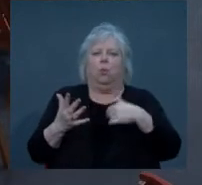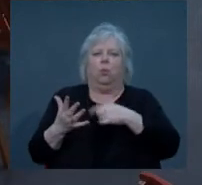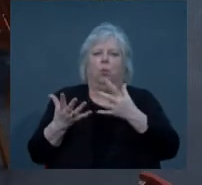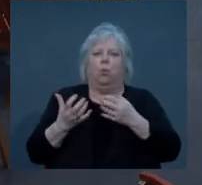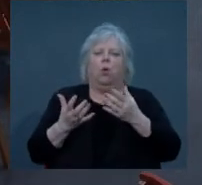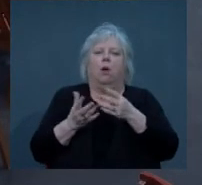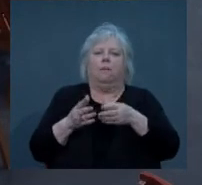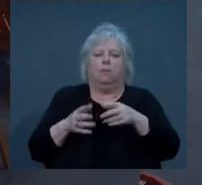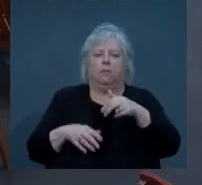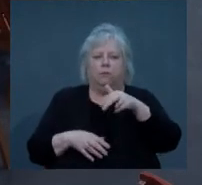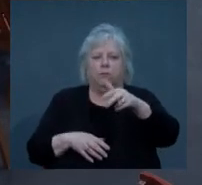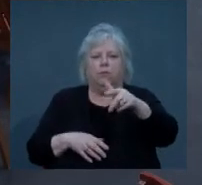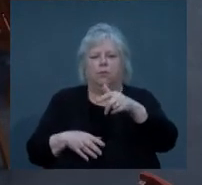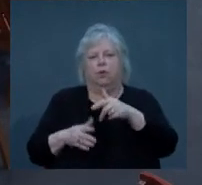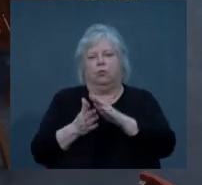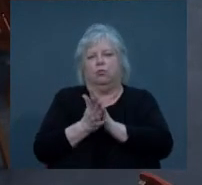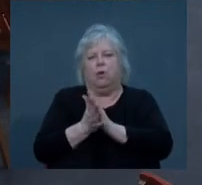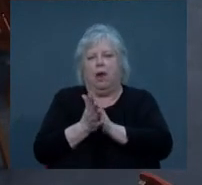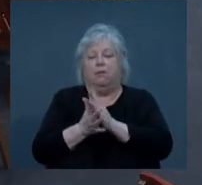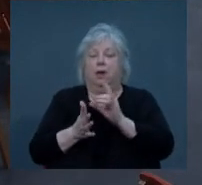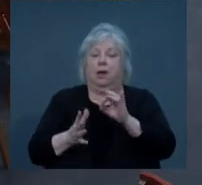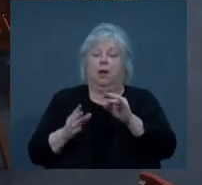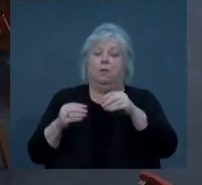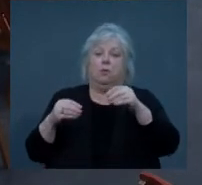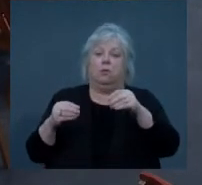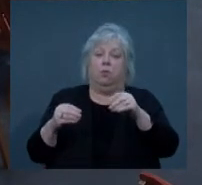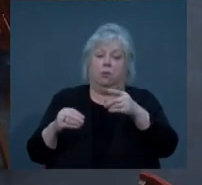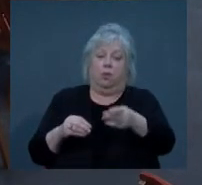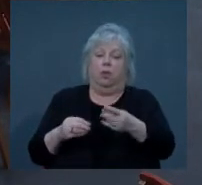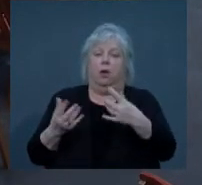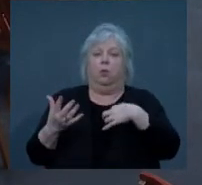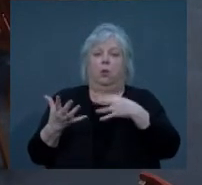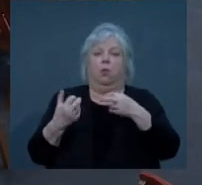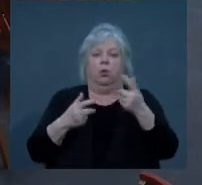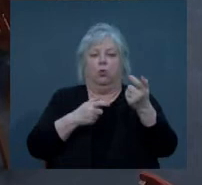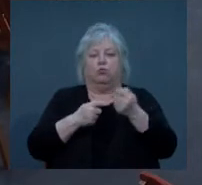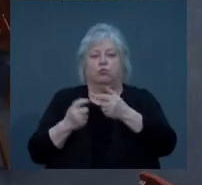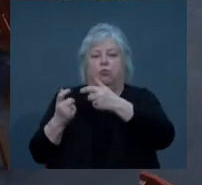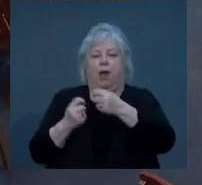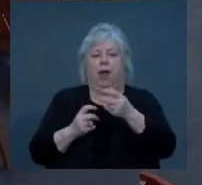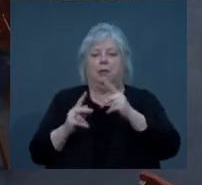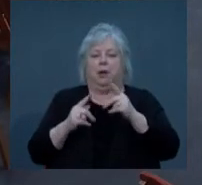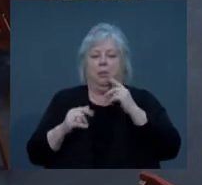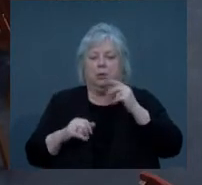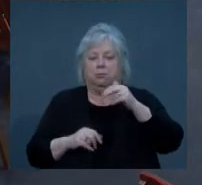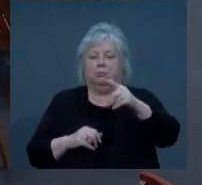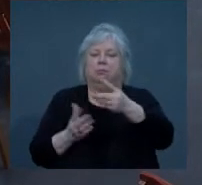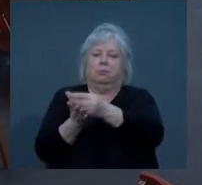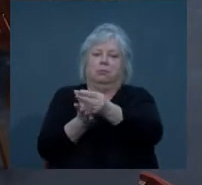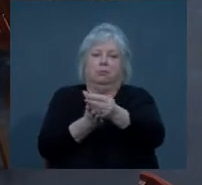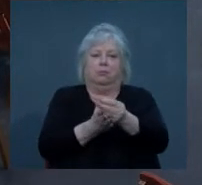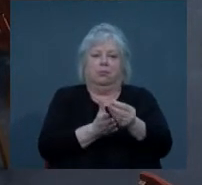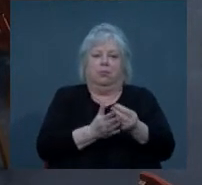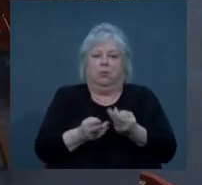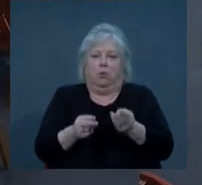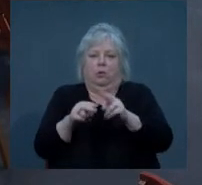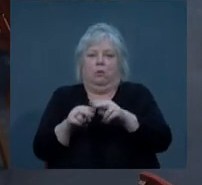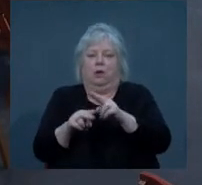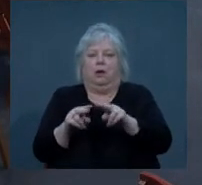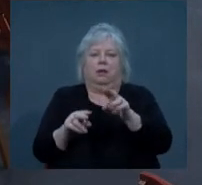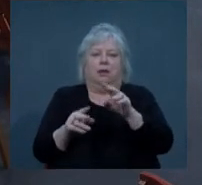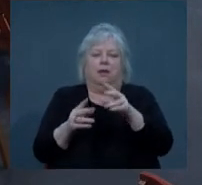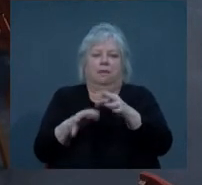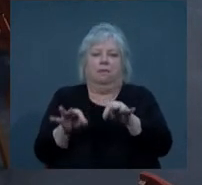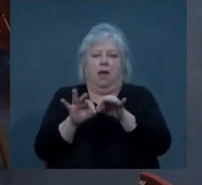retail shops and things that do become available downtown, we want that foot traffic to increase that market value. So I'm concerned about green